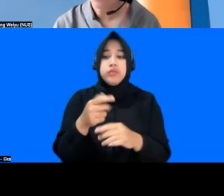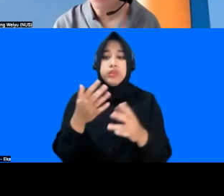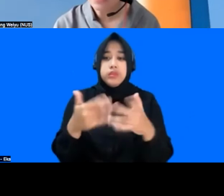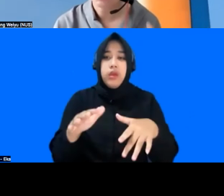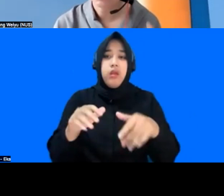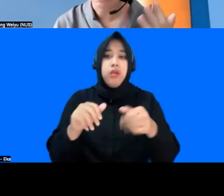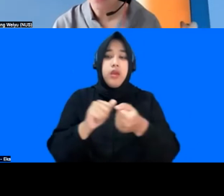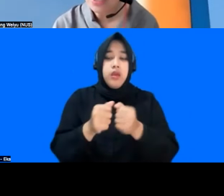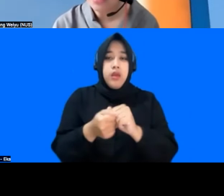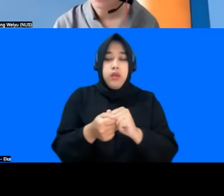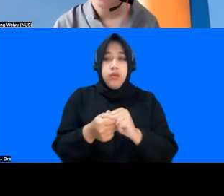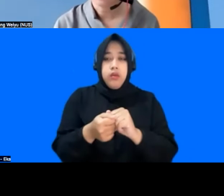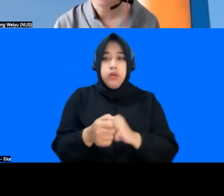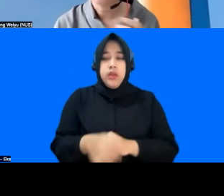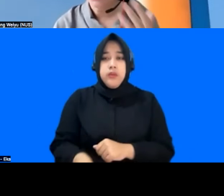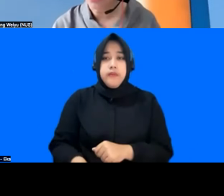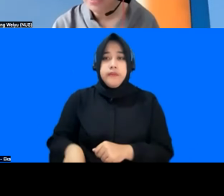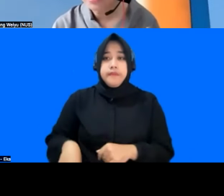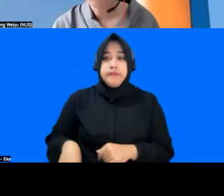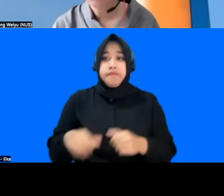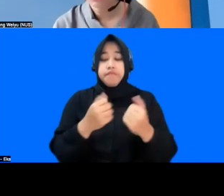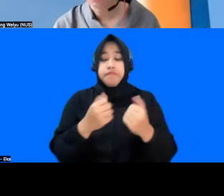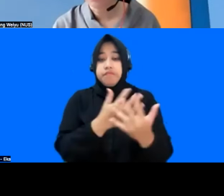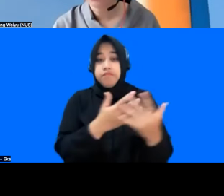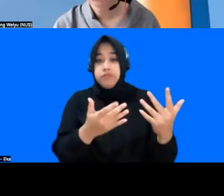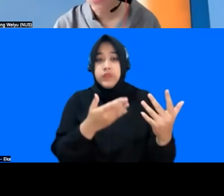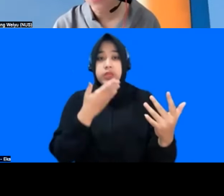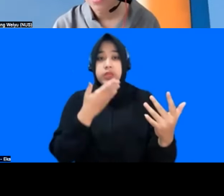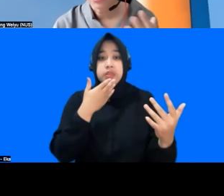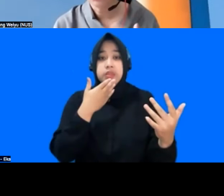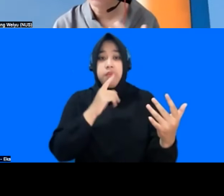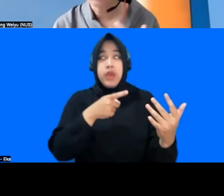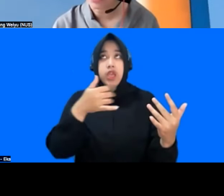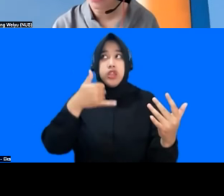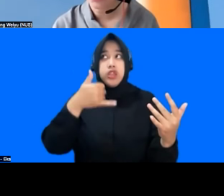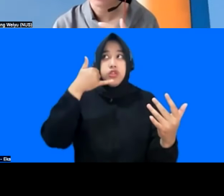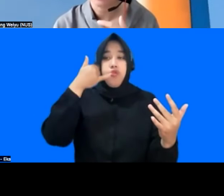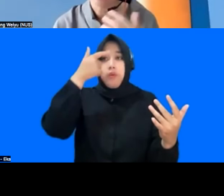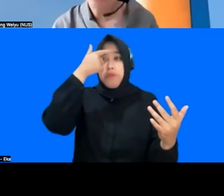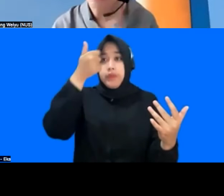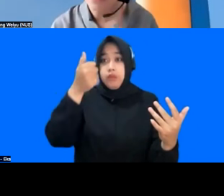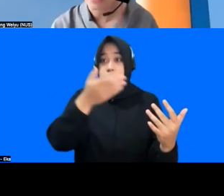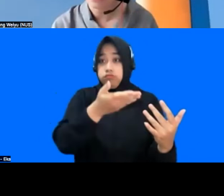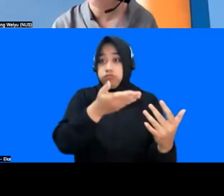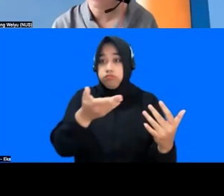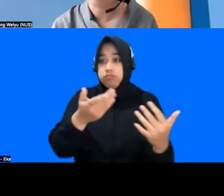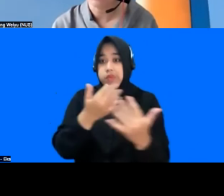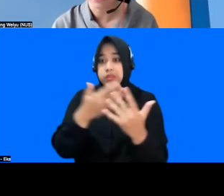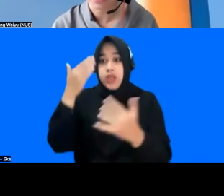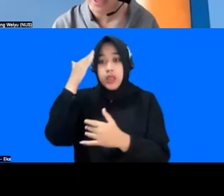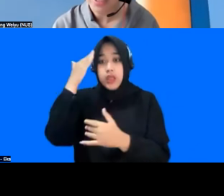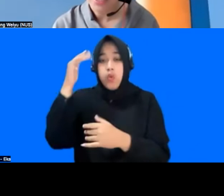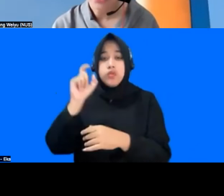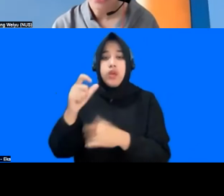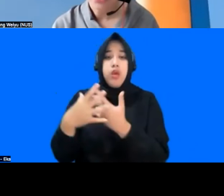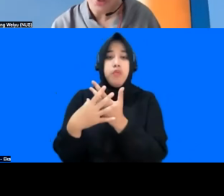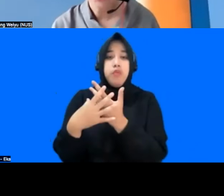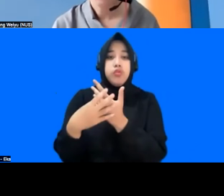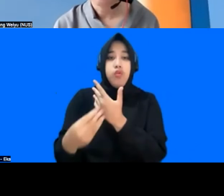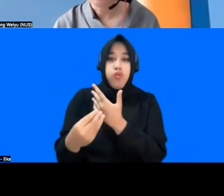mobile phones, smartphones, and the majority of the population know how to download and operate a mobile application.